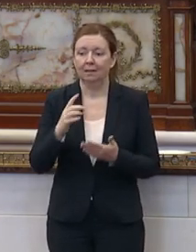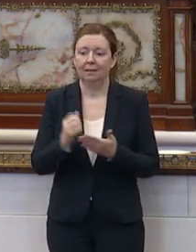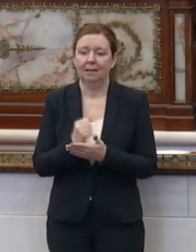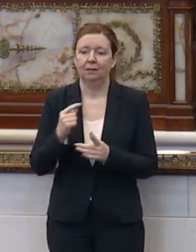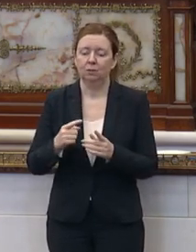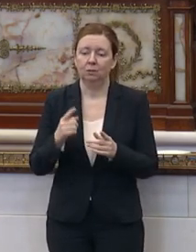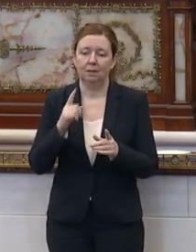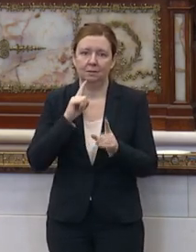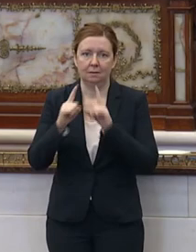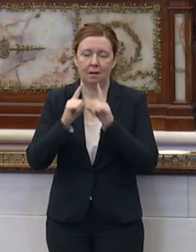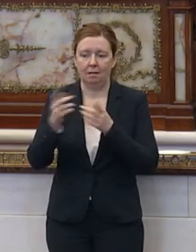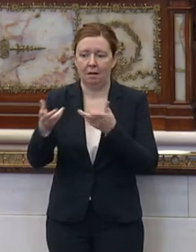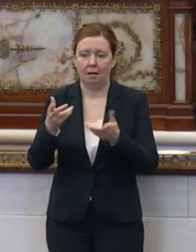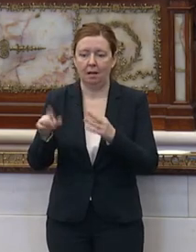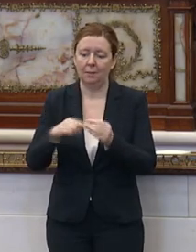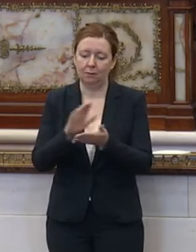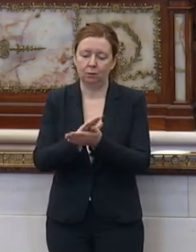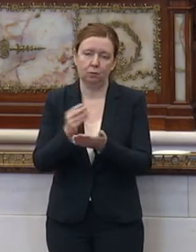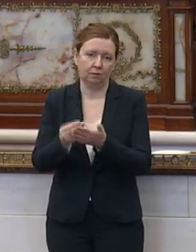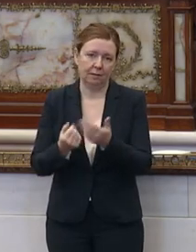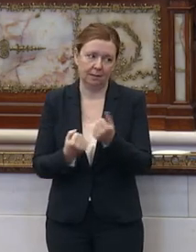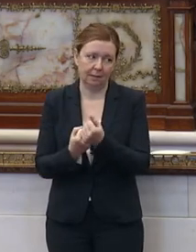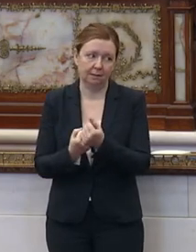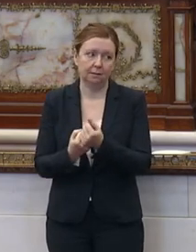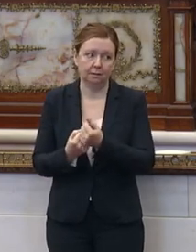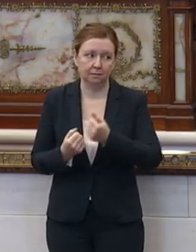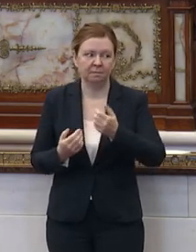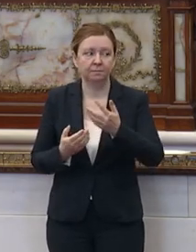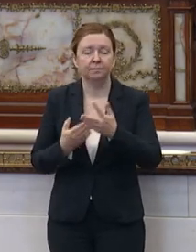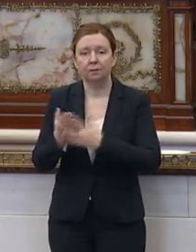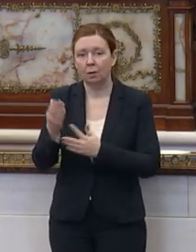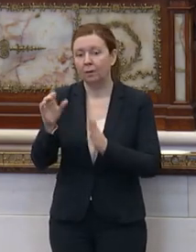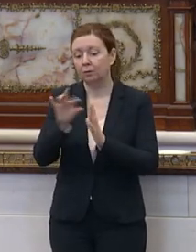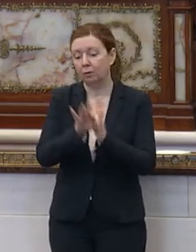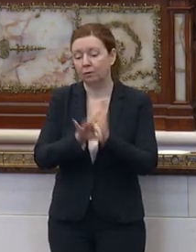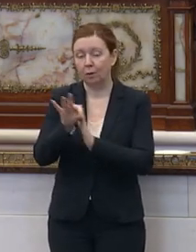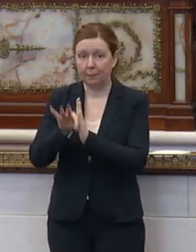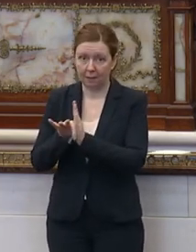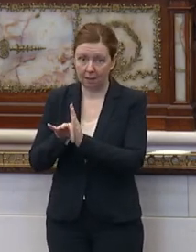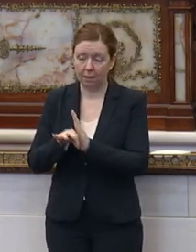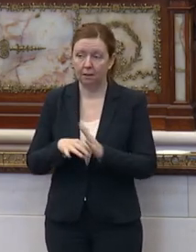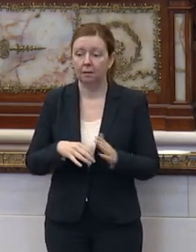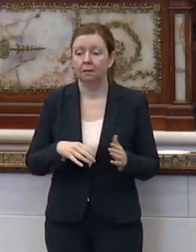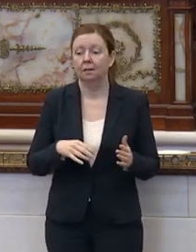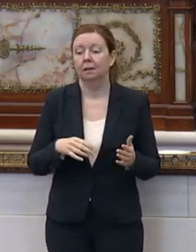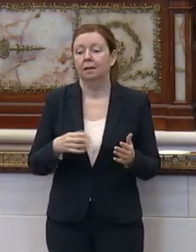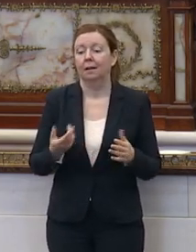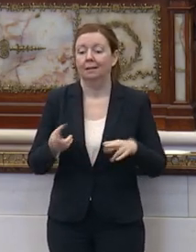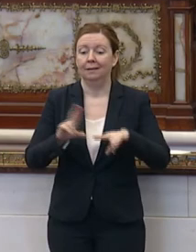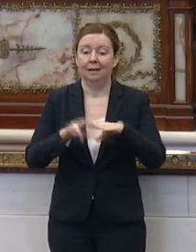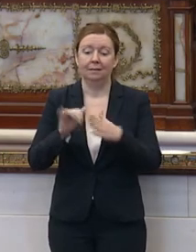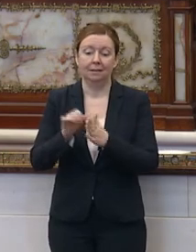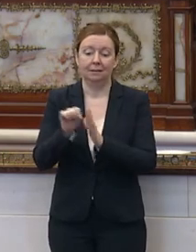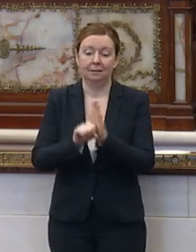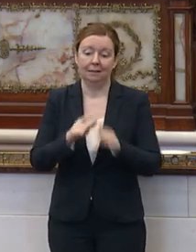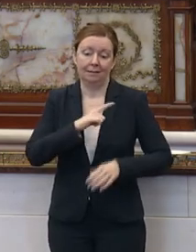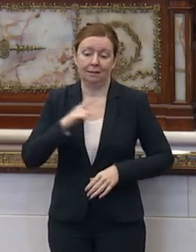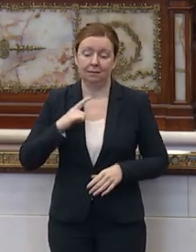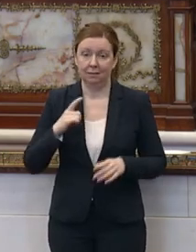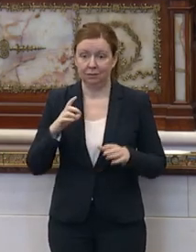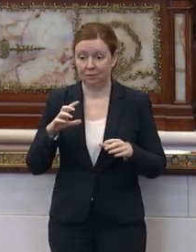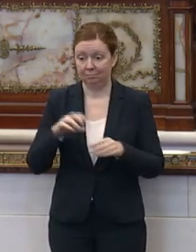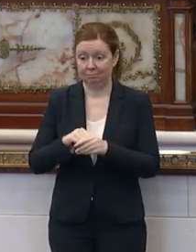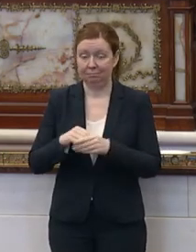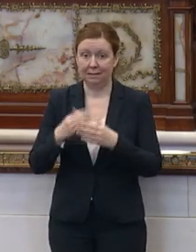to a dialogue around school funding, around going through the formula and the games that the state legislature has played